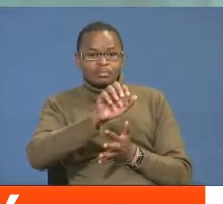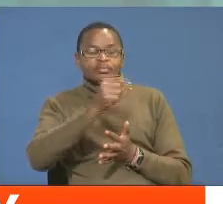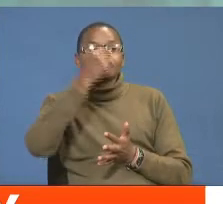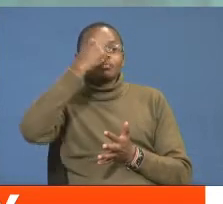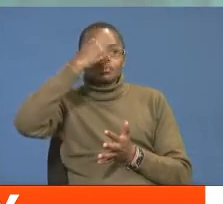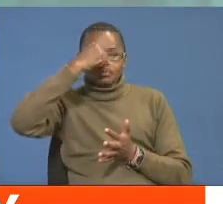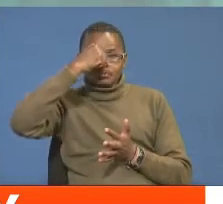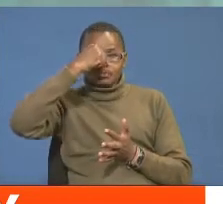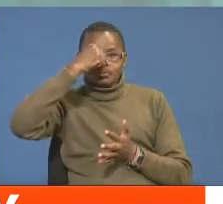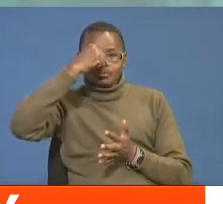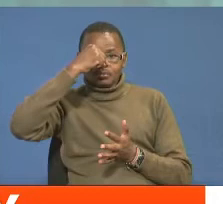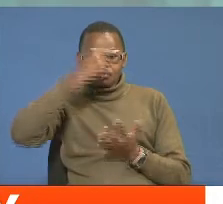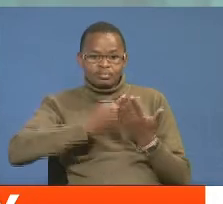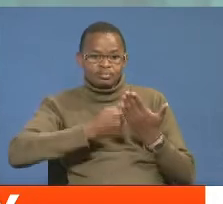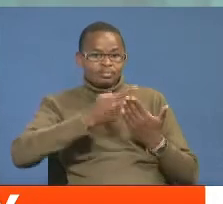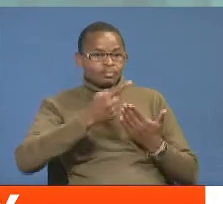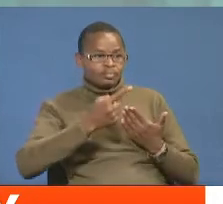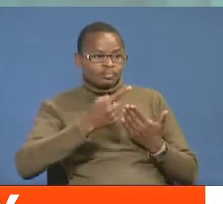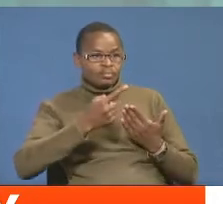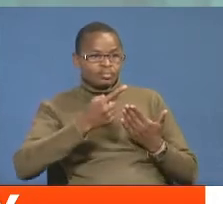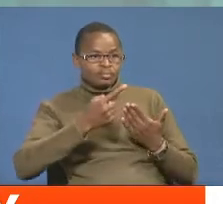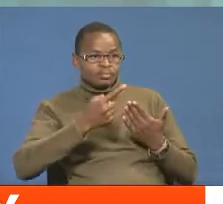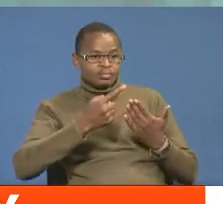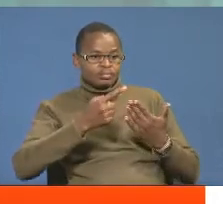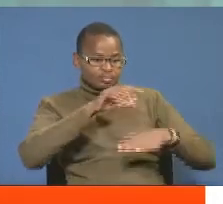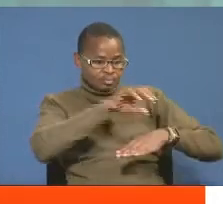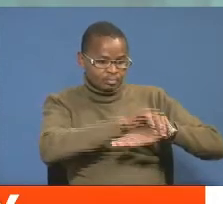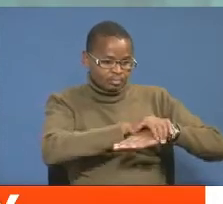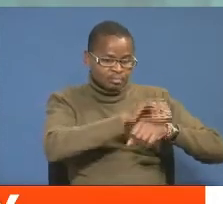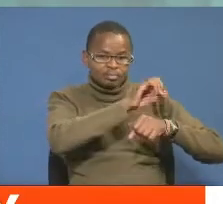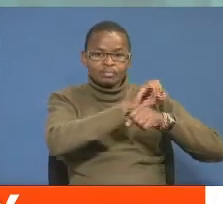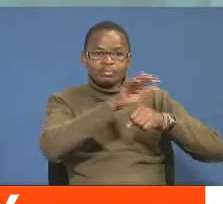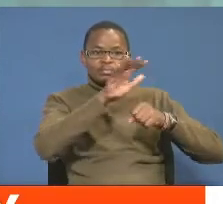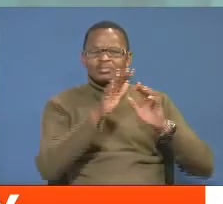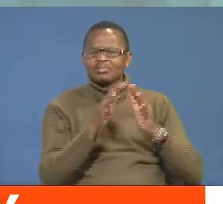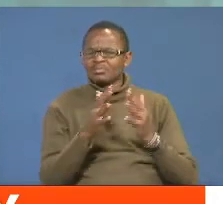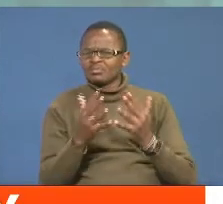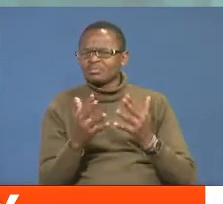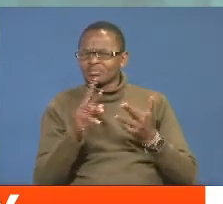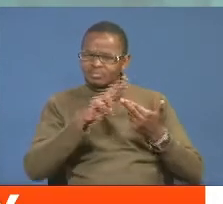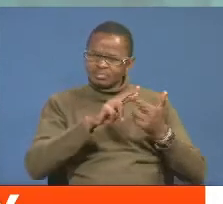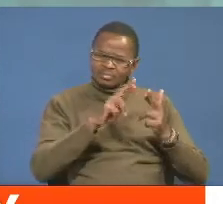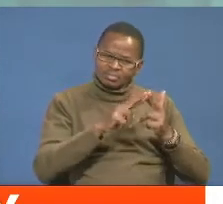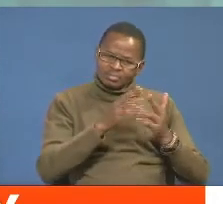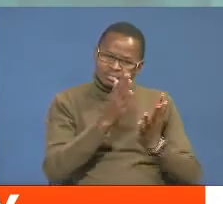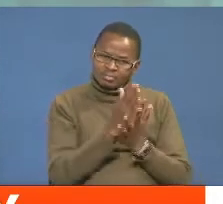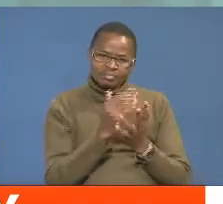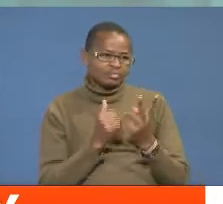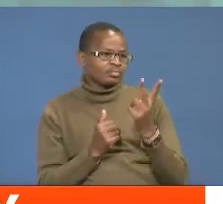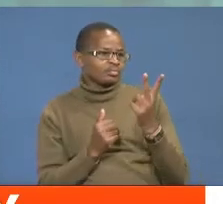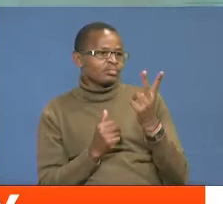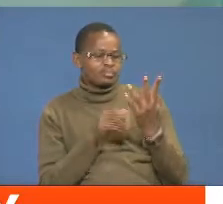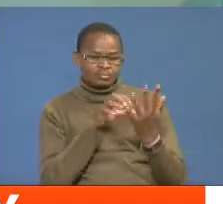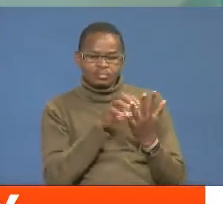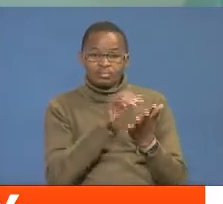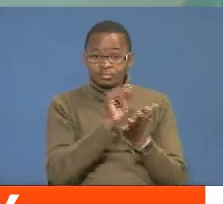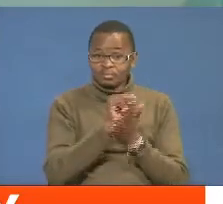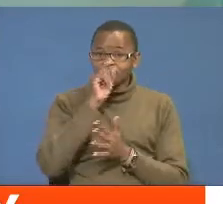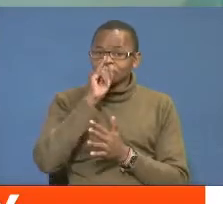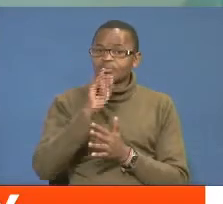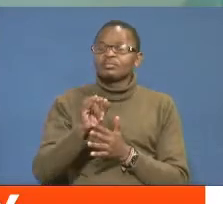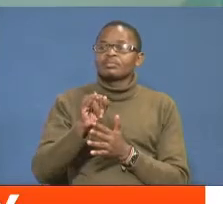know, within days, a week, you contract COVID-19. How is the correlation concerning these two particular cases? Yeah, that